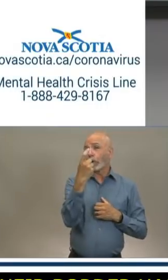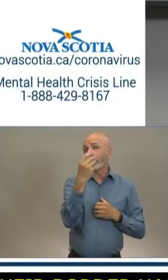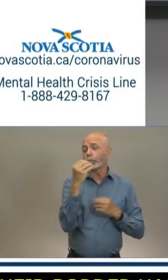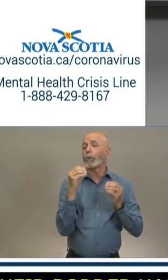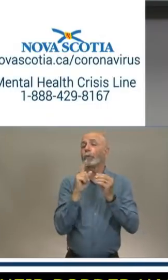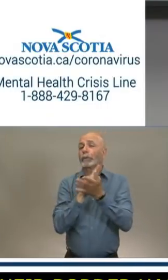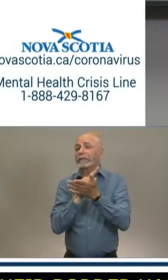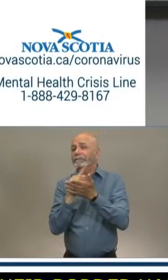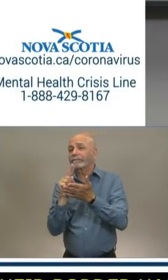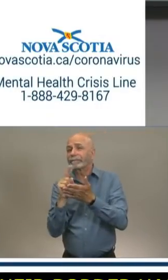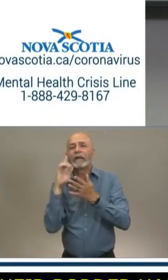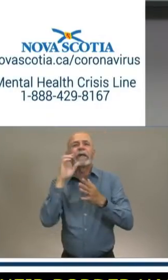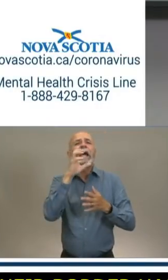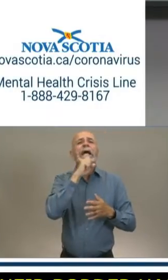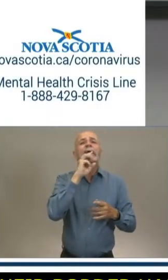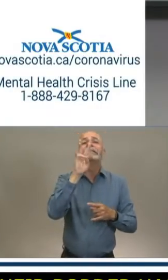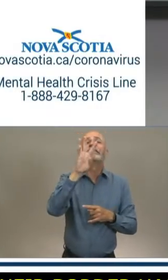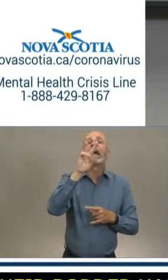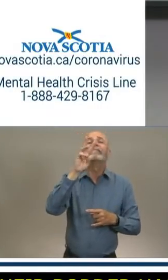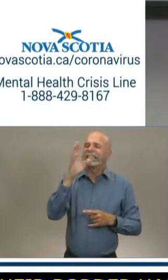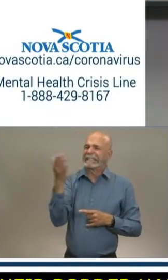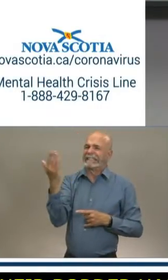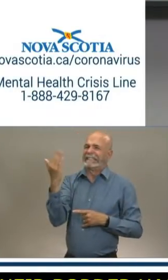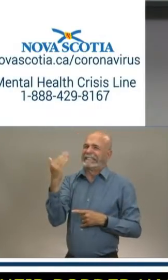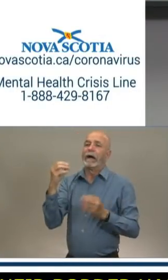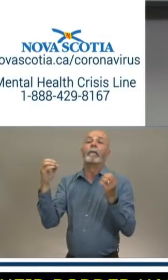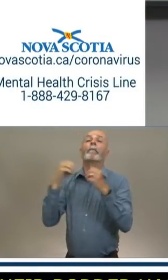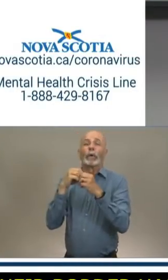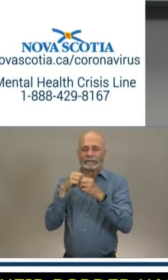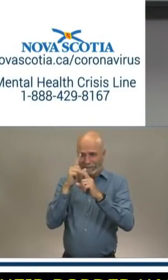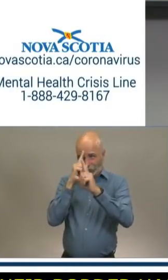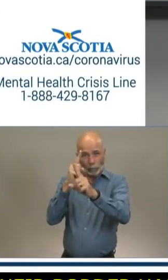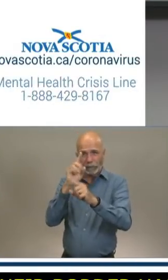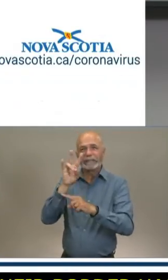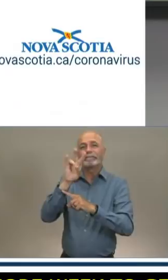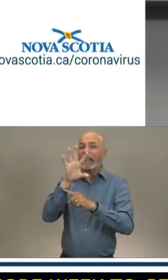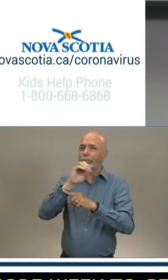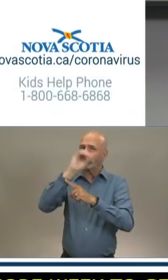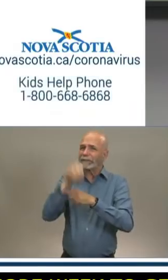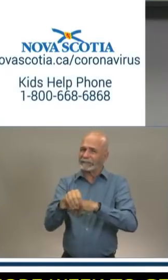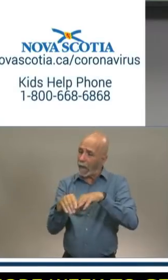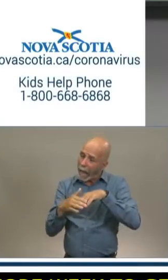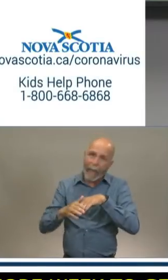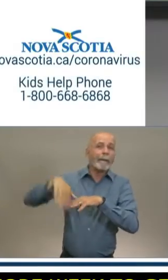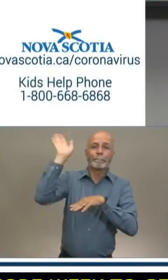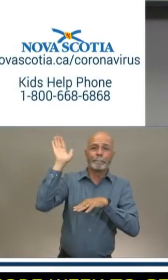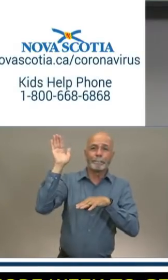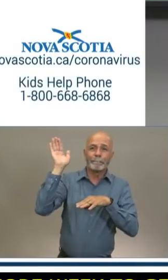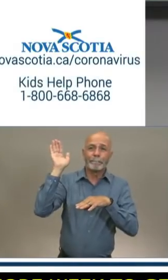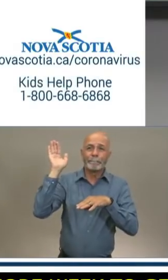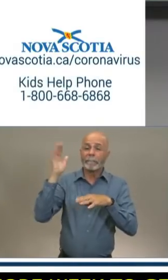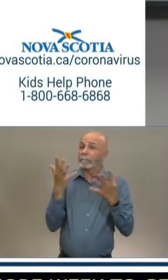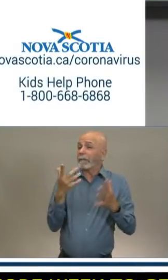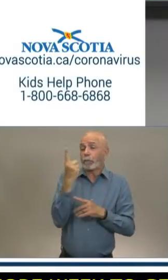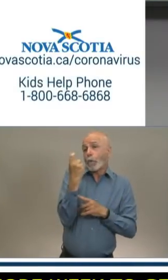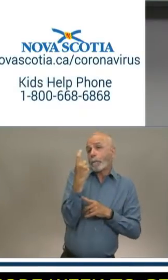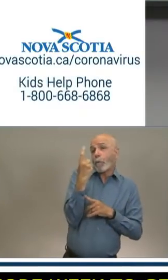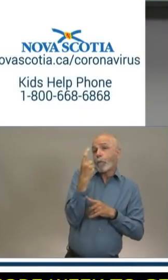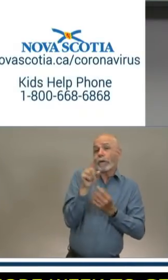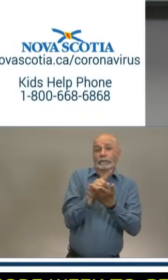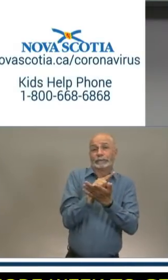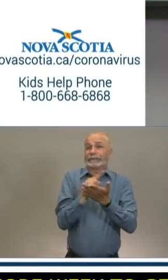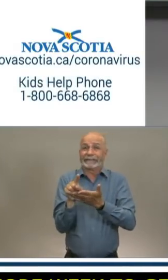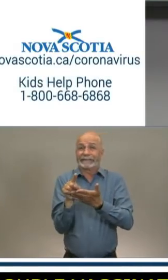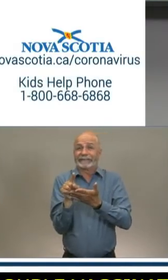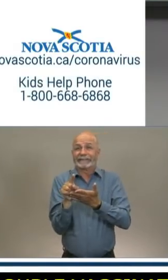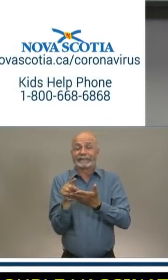least 75%. And one more week to get closer or even meet the target of at least 75% of all